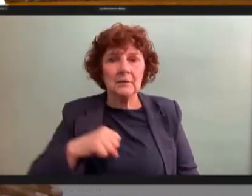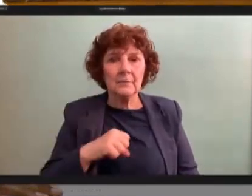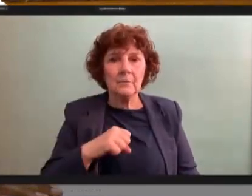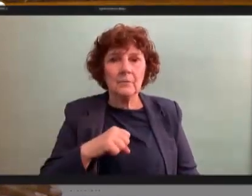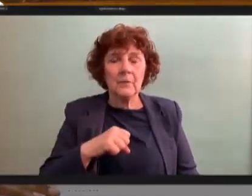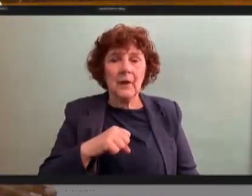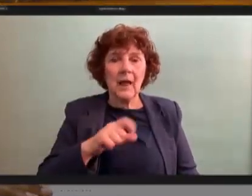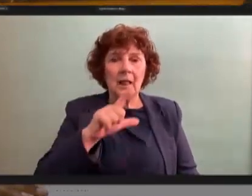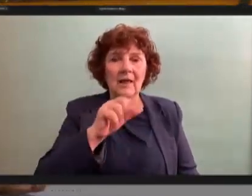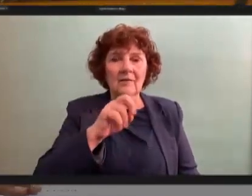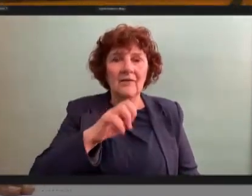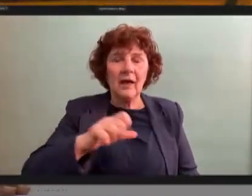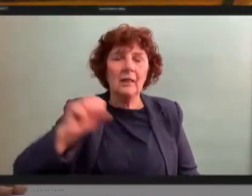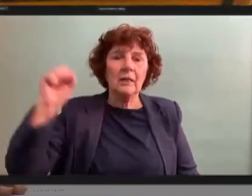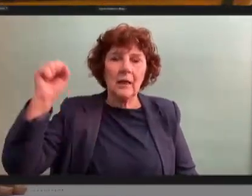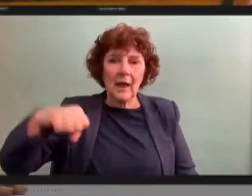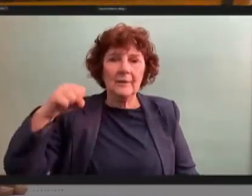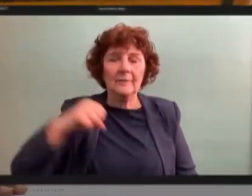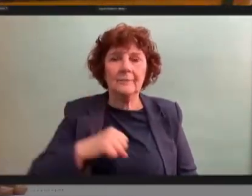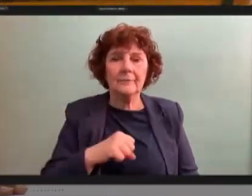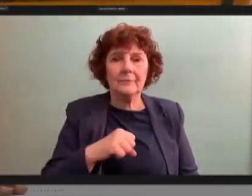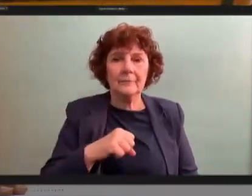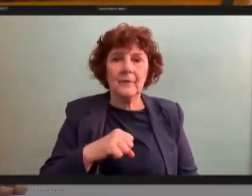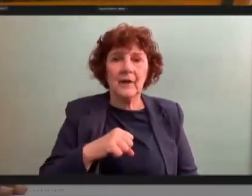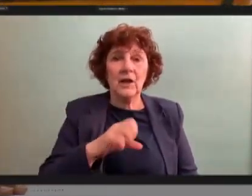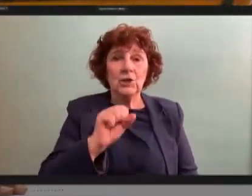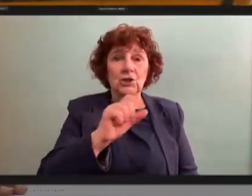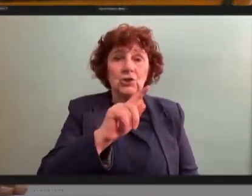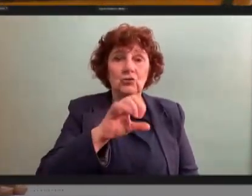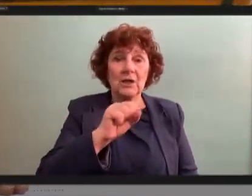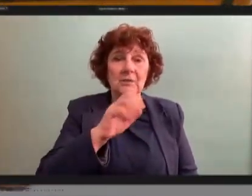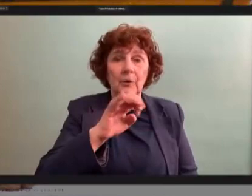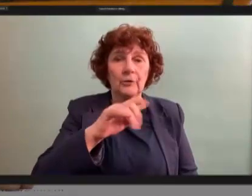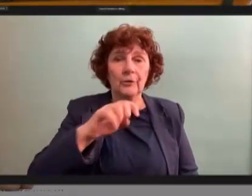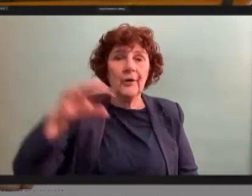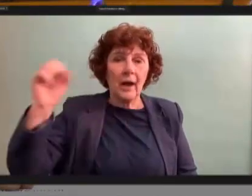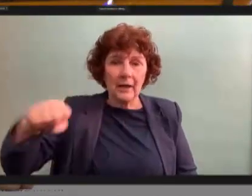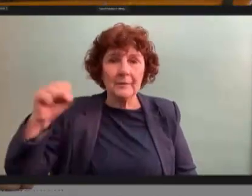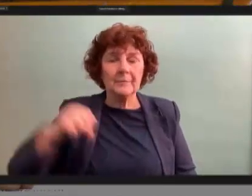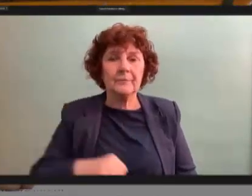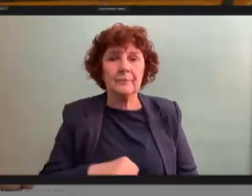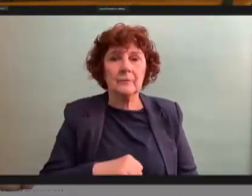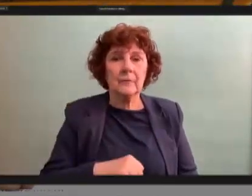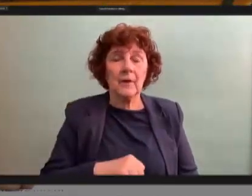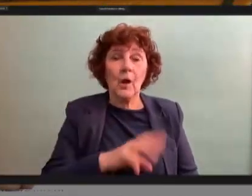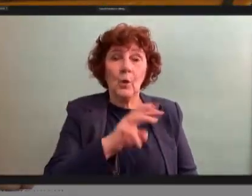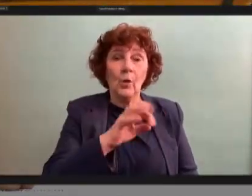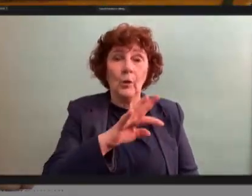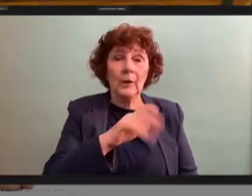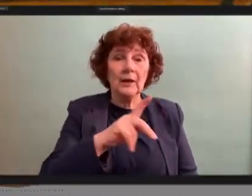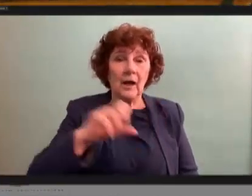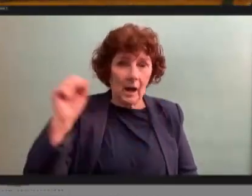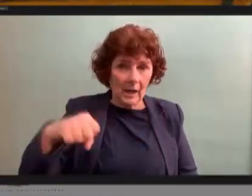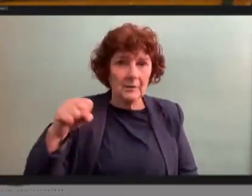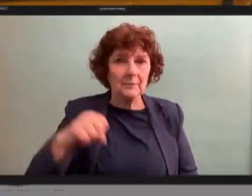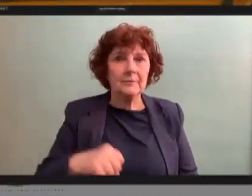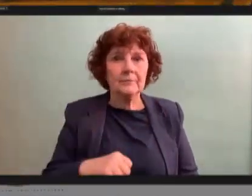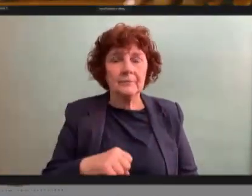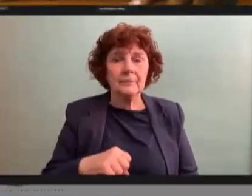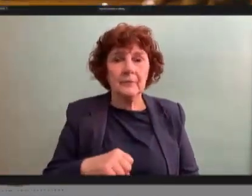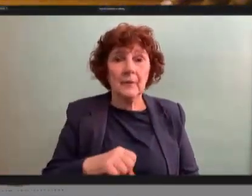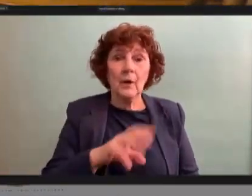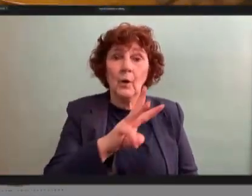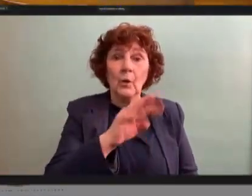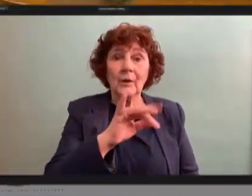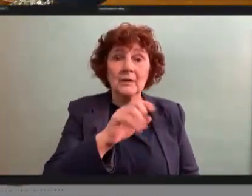Lavelle. Aye. Mrs. Strasburger. Aye. Mrs. Warwick. Aye. Mr.